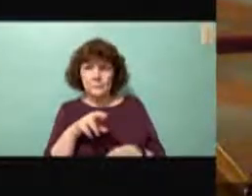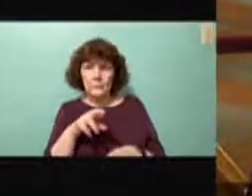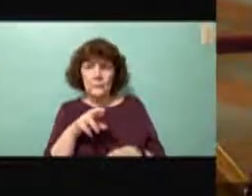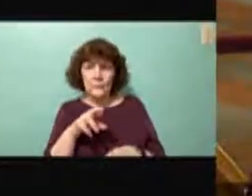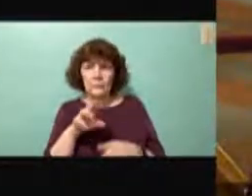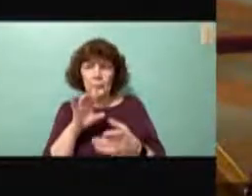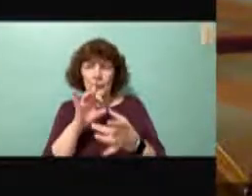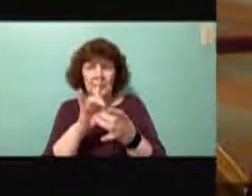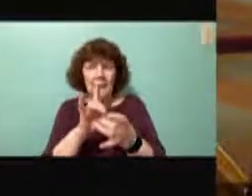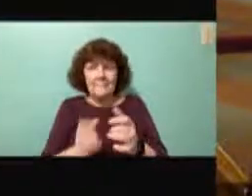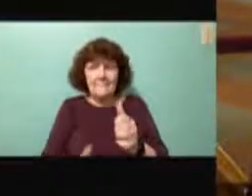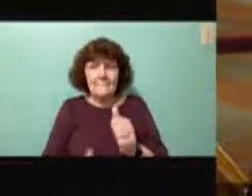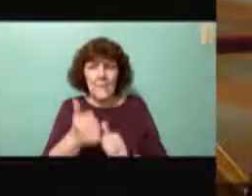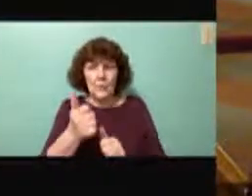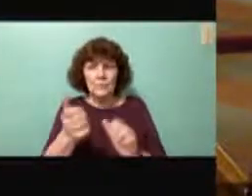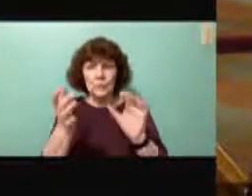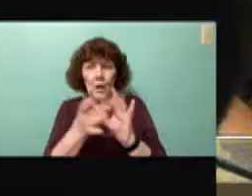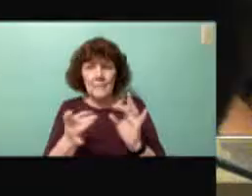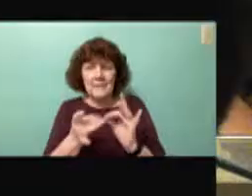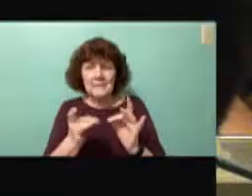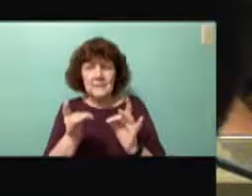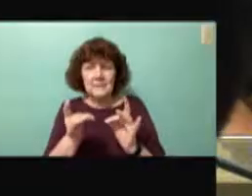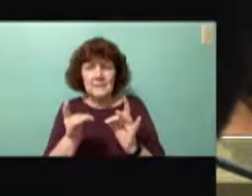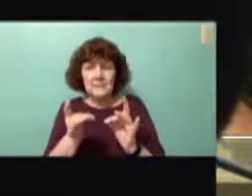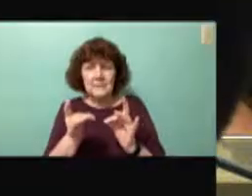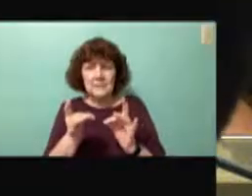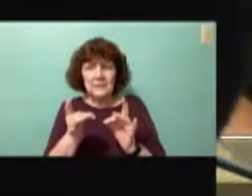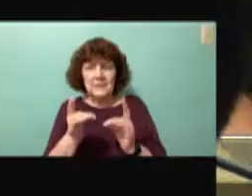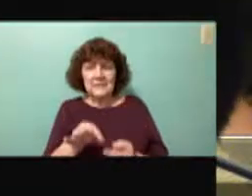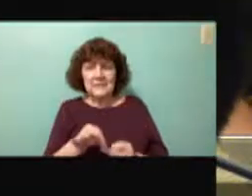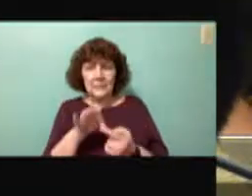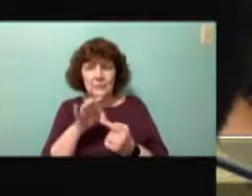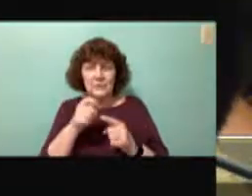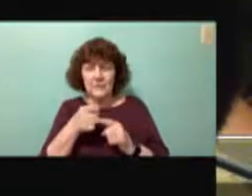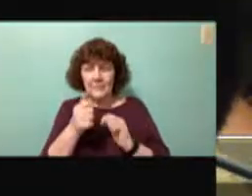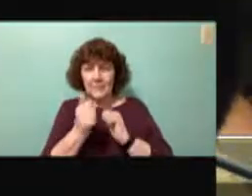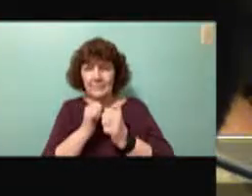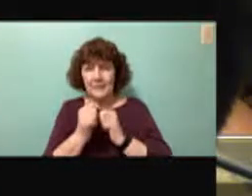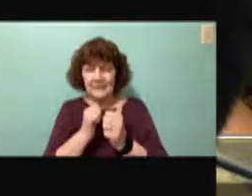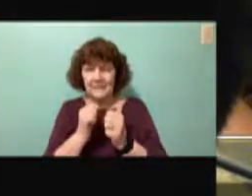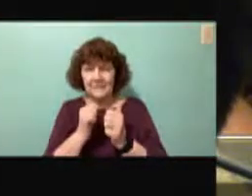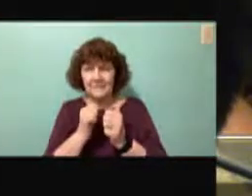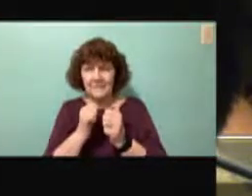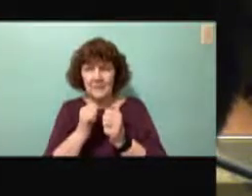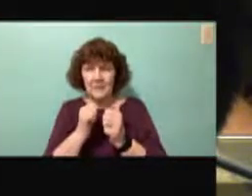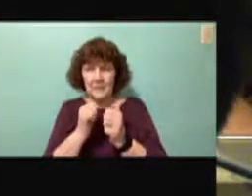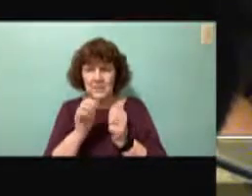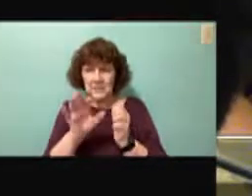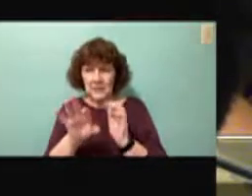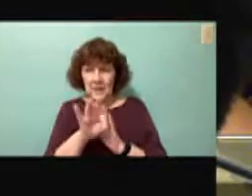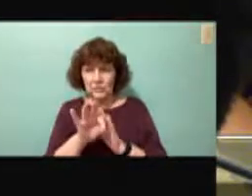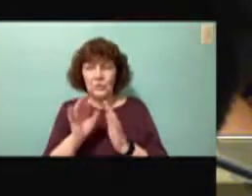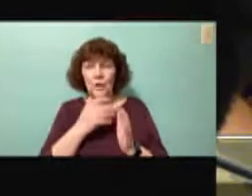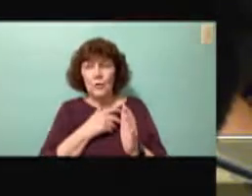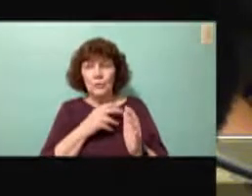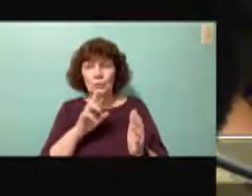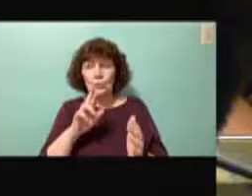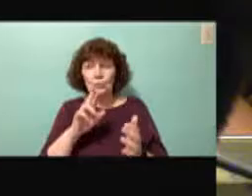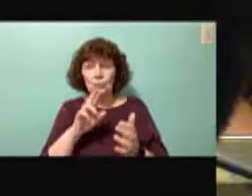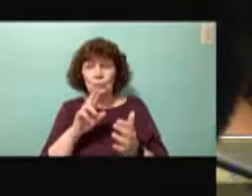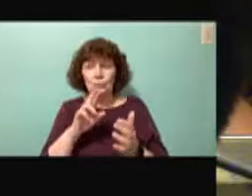regarding most common exceptions from competitive selection, our records indicate that the most common